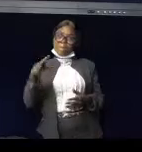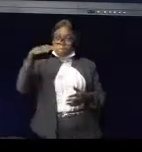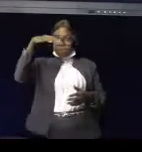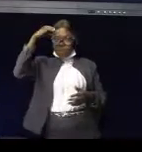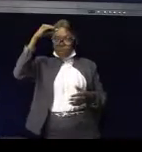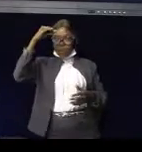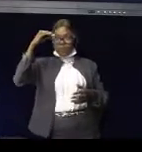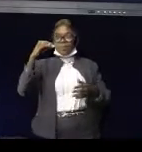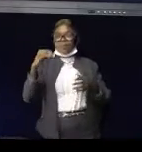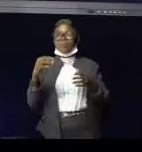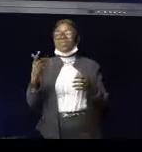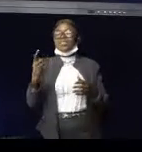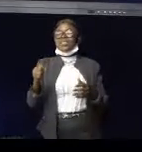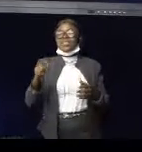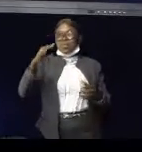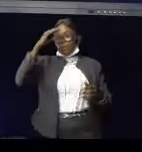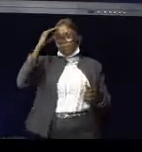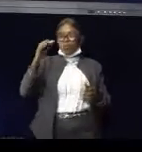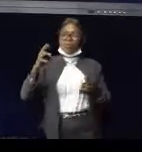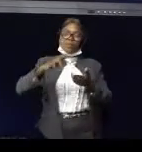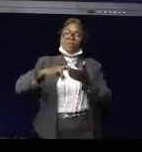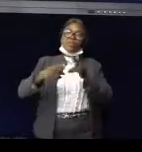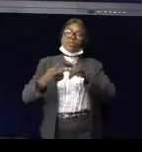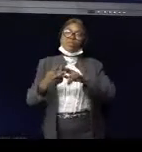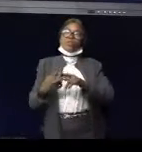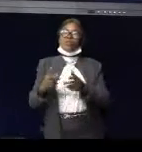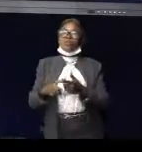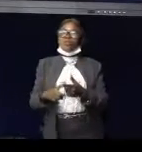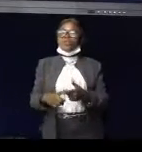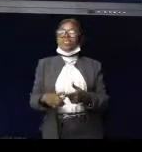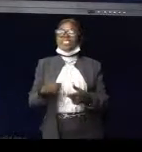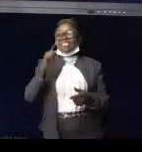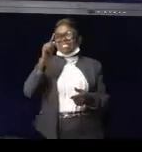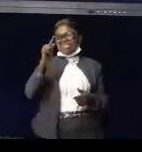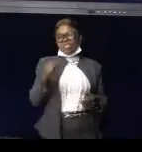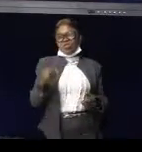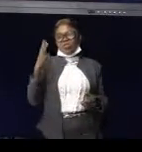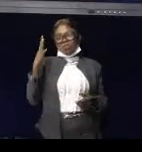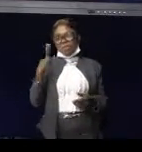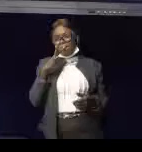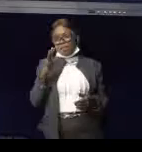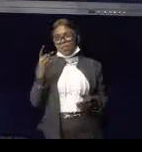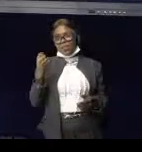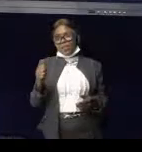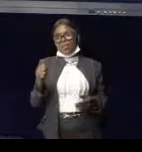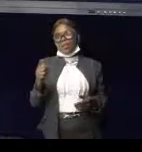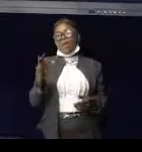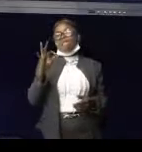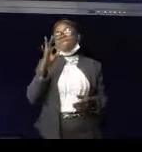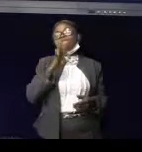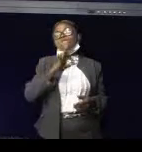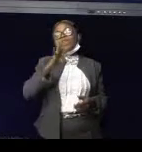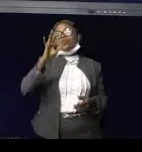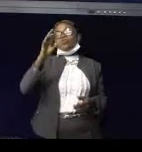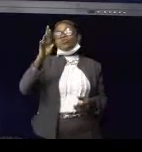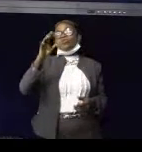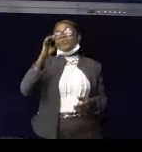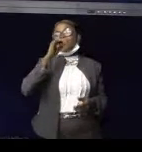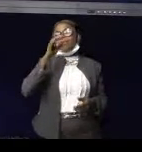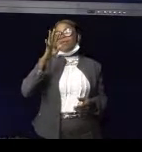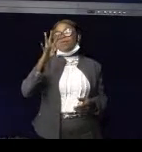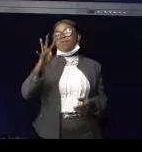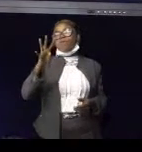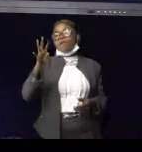4 boys and there are 5 girls. So the boys in relation to the girl, the ratio will be 4-5, but the fraction will be